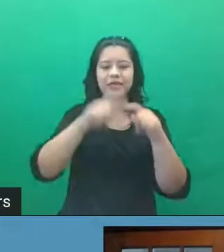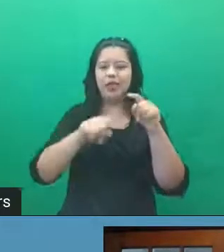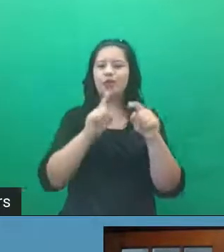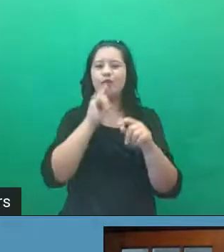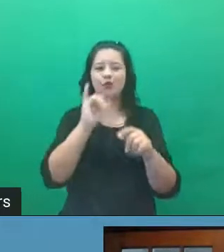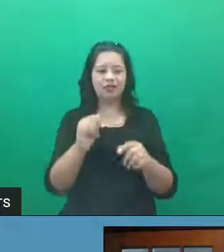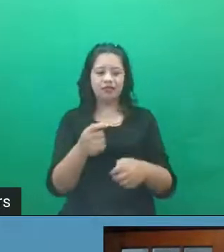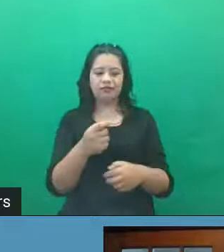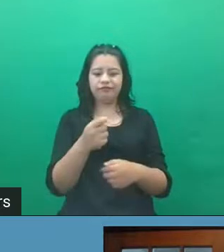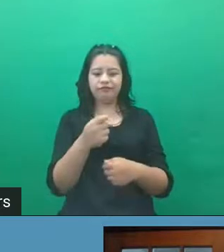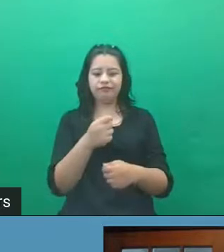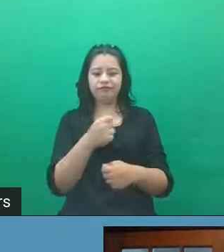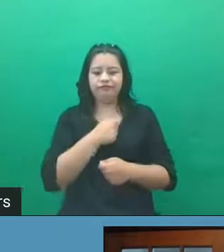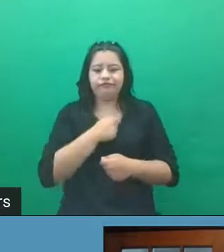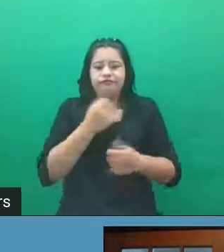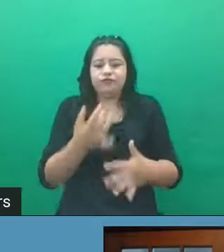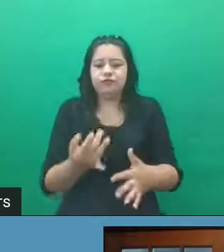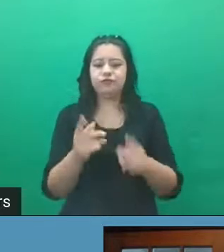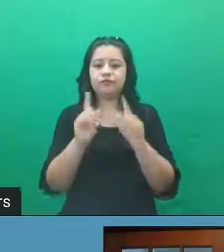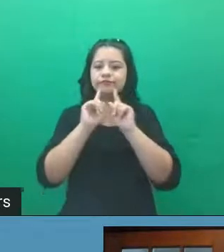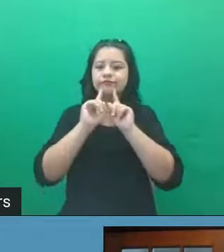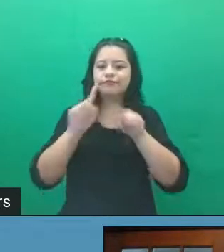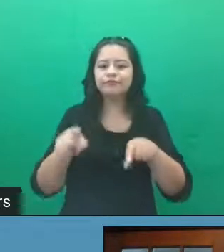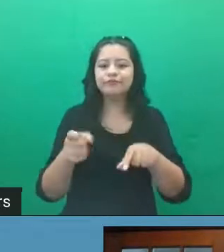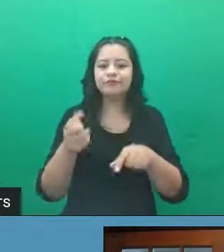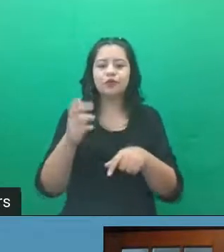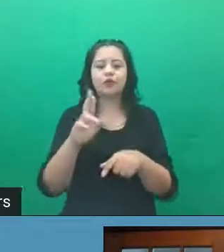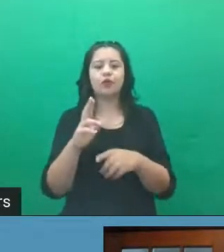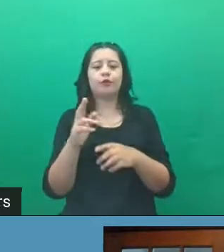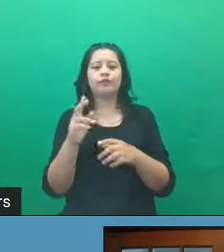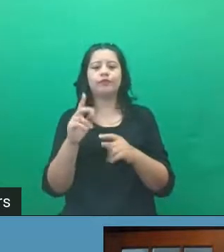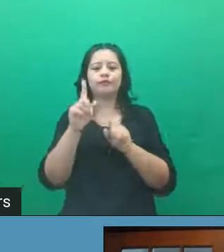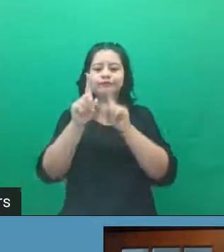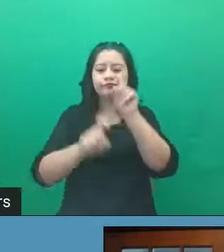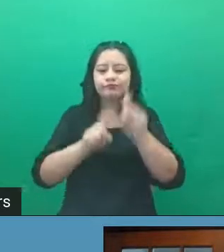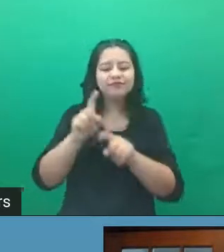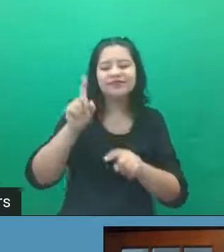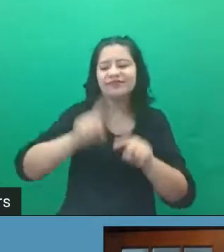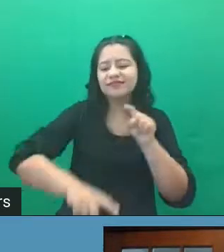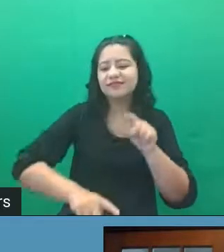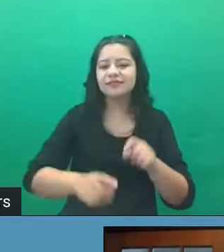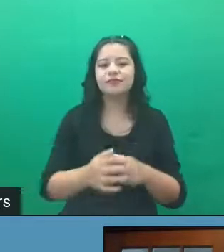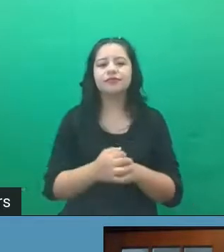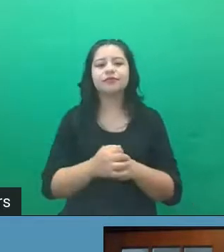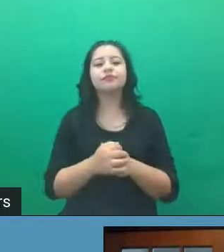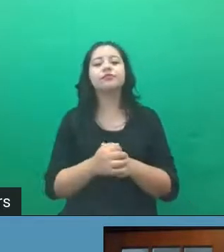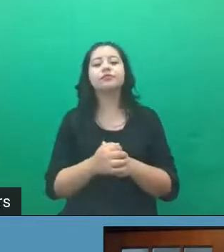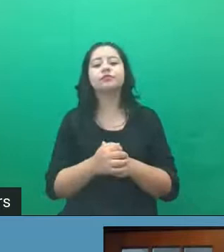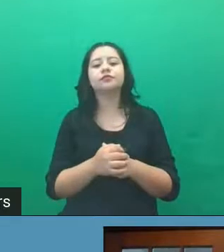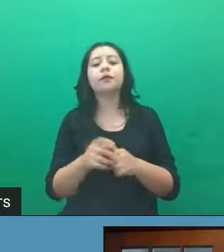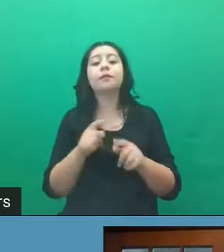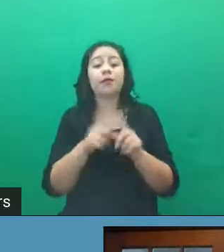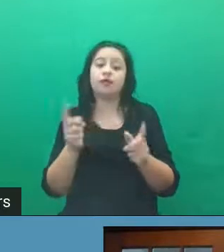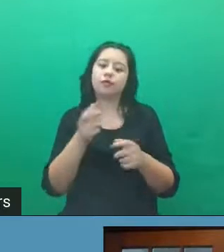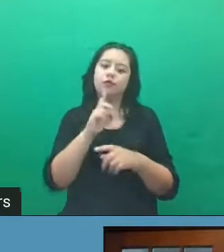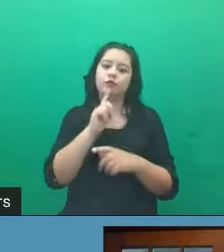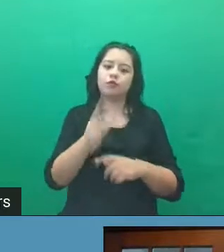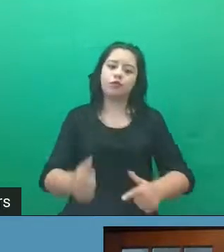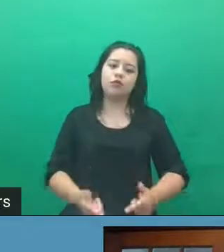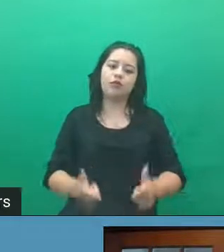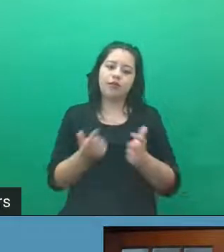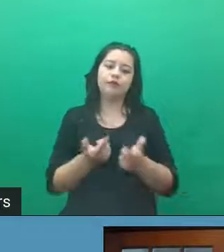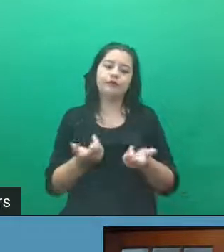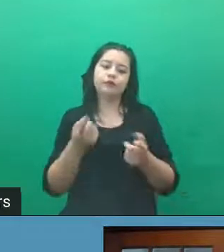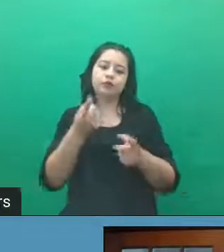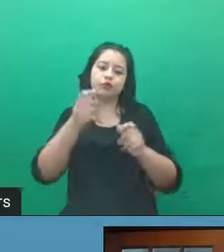of a feedback, comment, building on and layering the discussion. Whereas, in real life, of course, you've